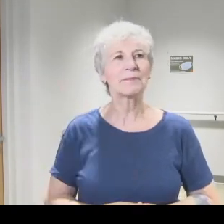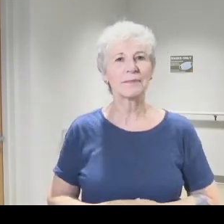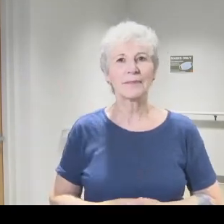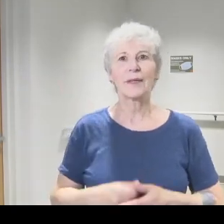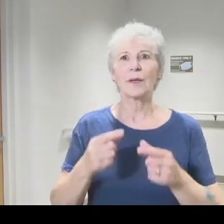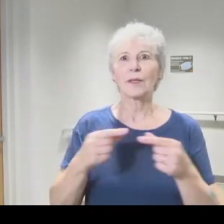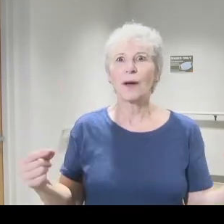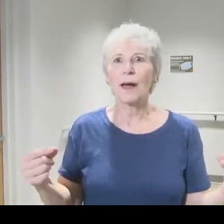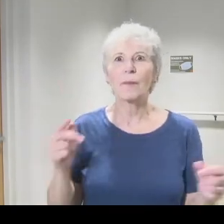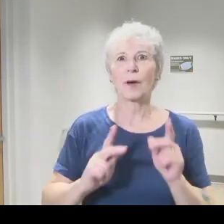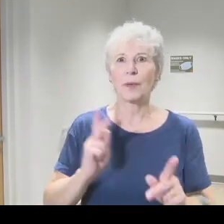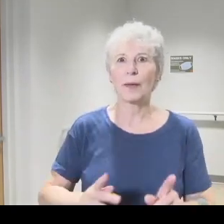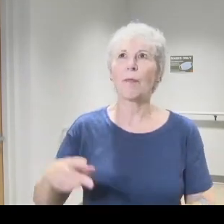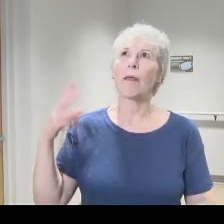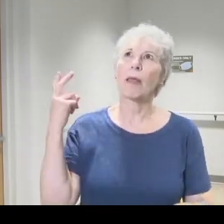Grammar, people, it is